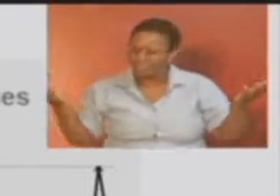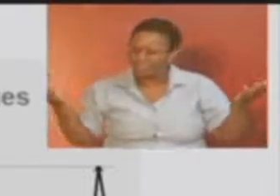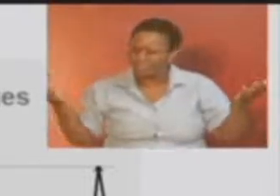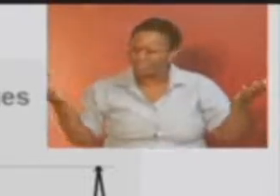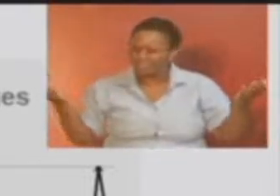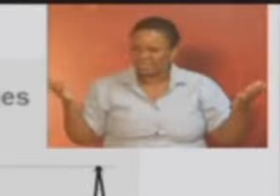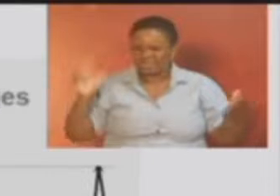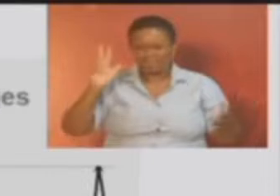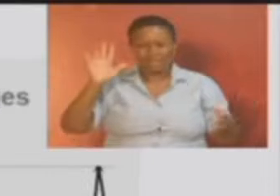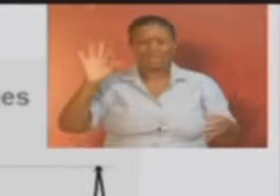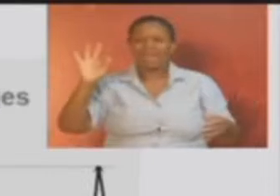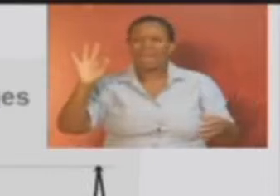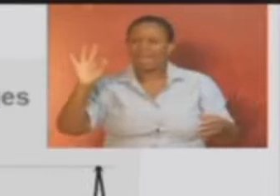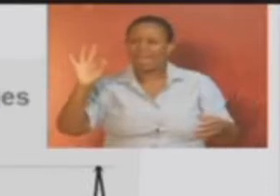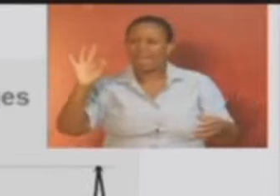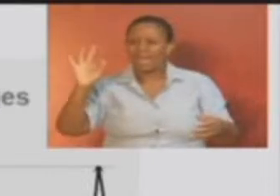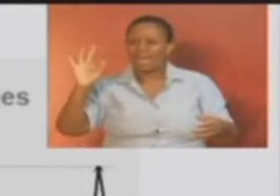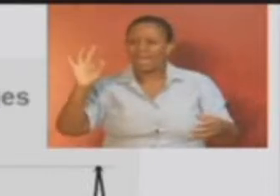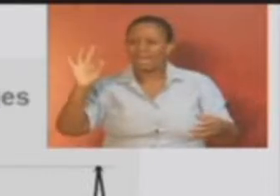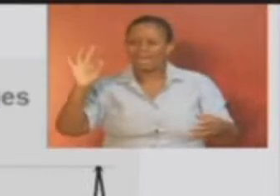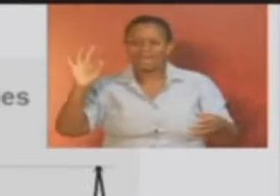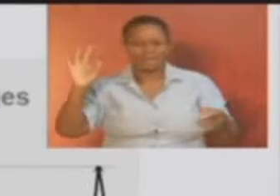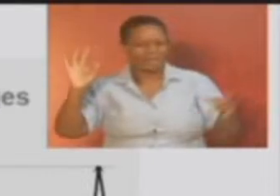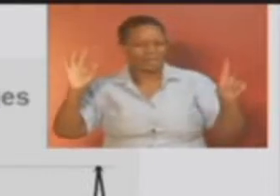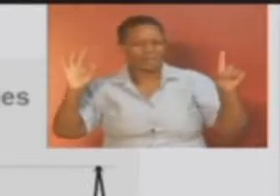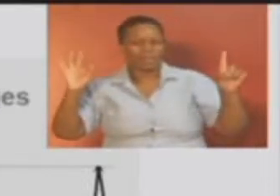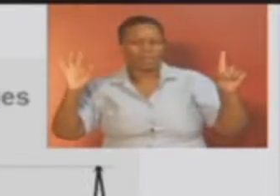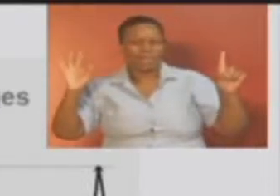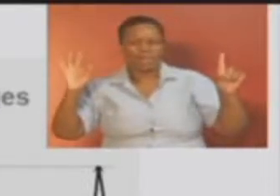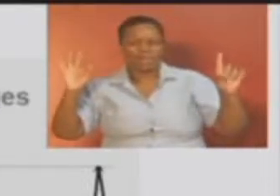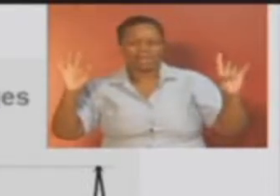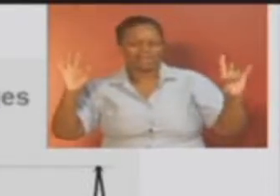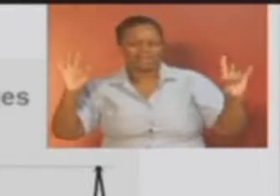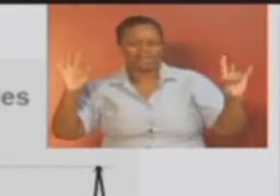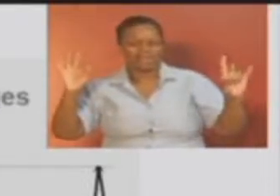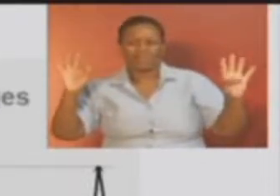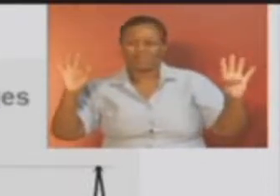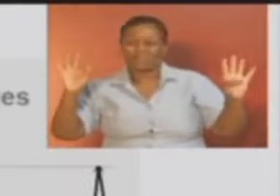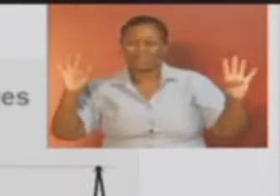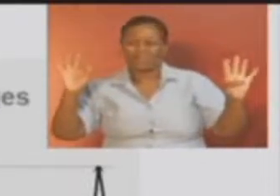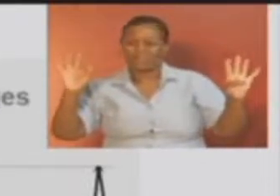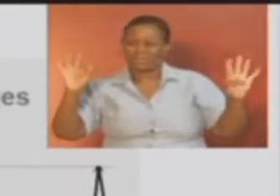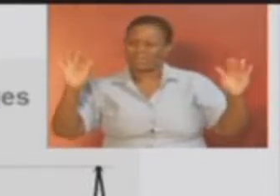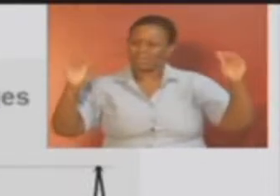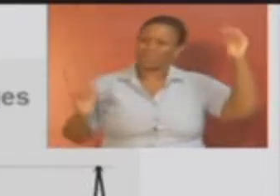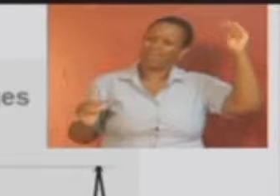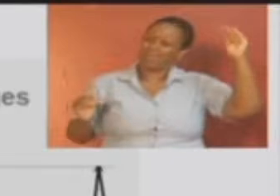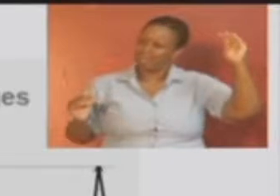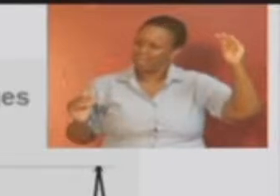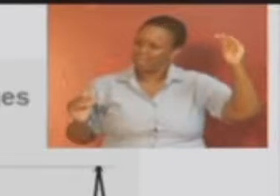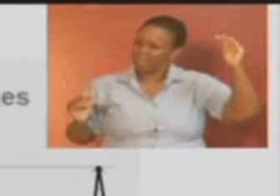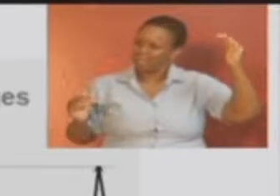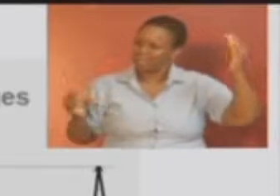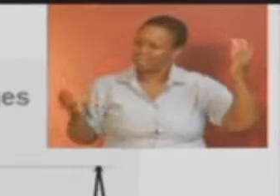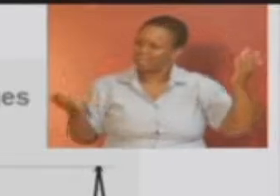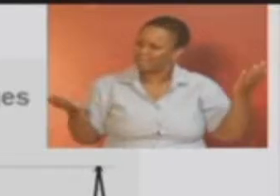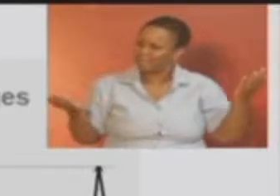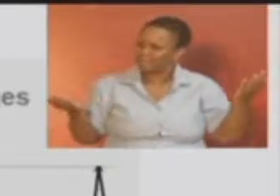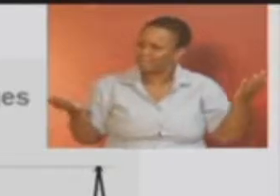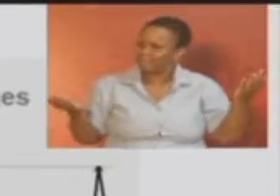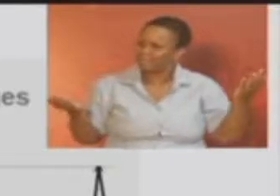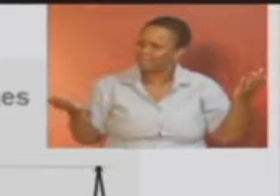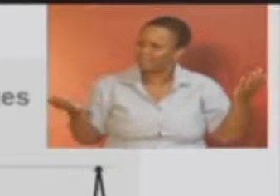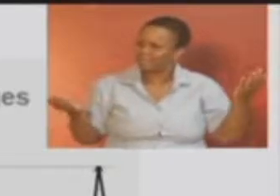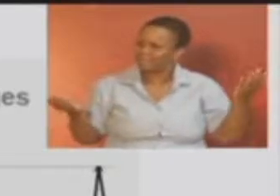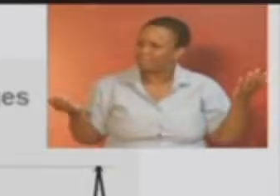174, I believe. And when we look at the number of admissions, we are seeing that trend generally increase with the exception of one